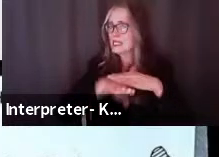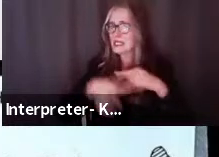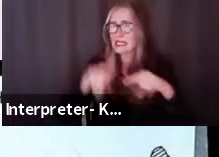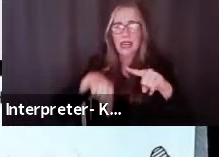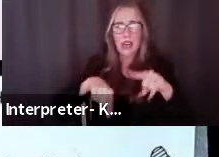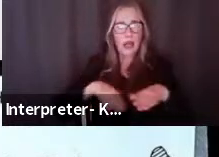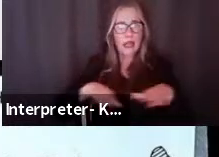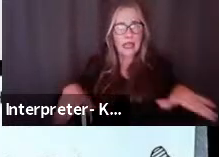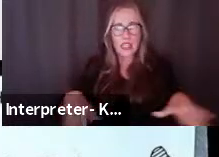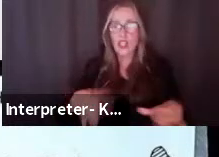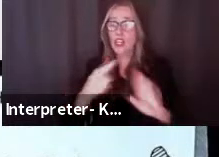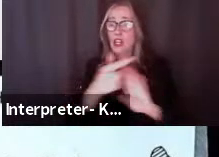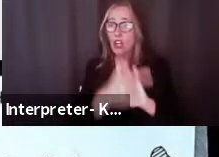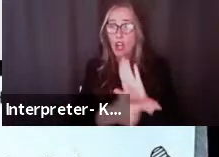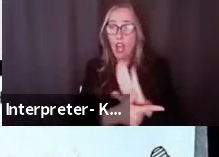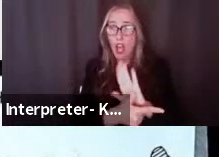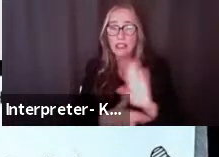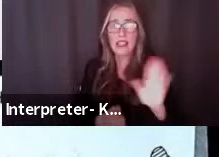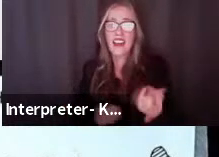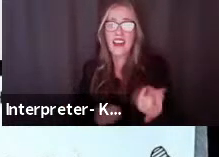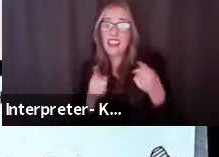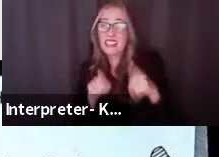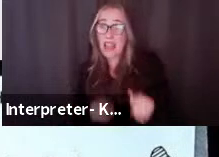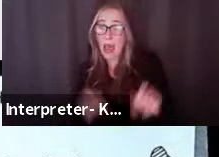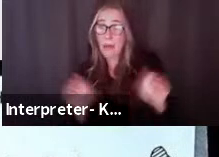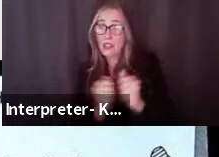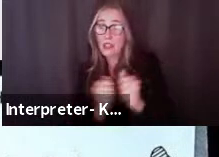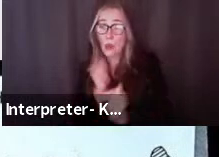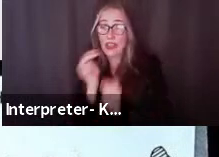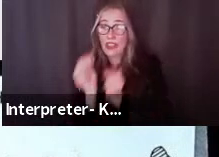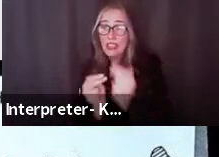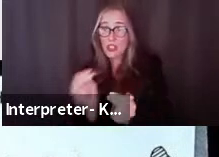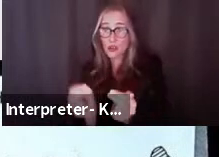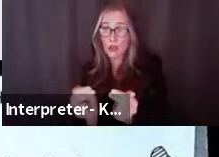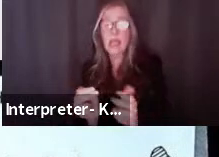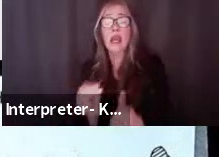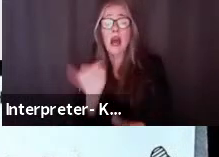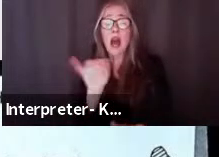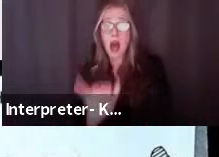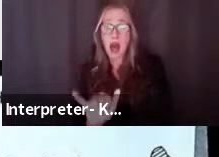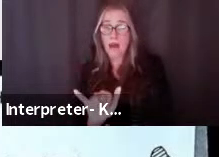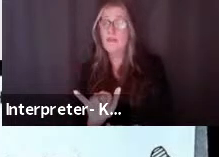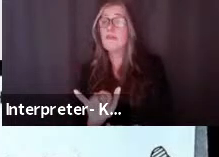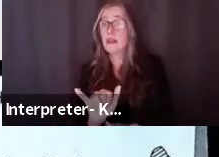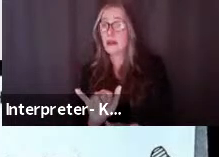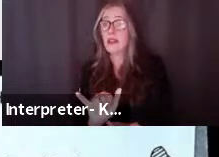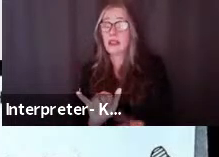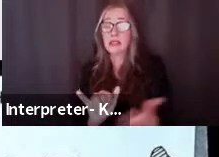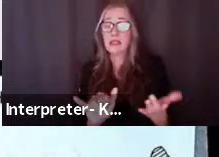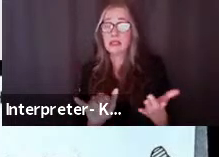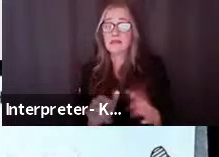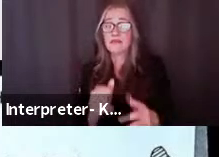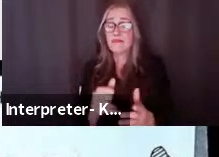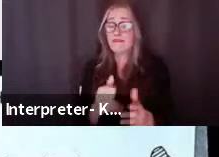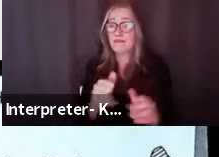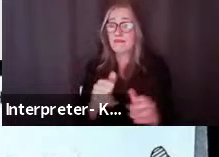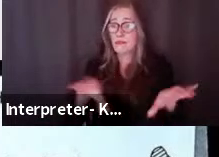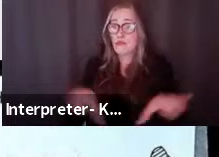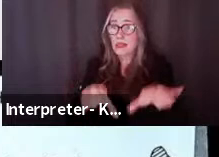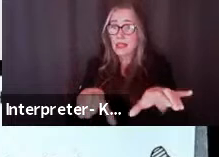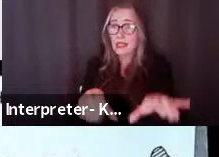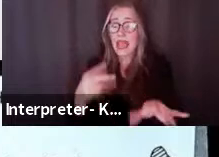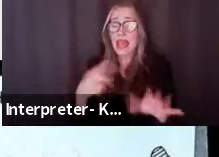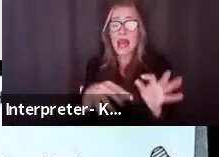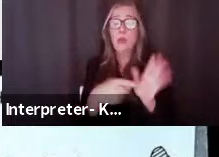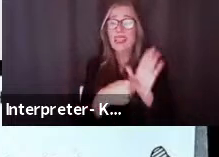of eugenic sterilization and i'll provide a very brief outline of this history here and then you'll hear some more detailed